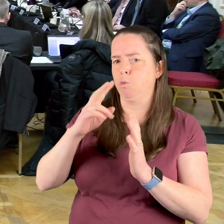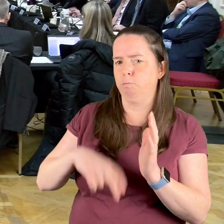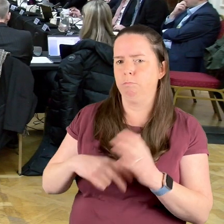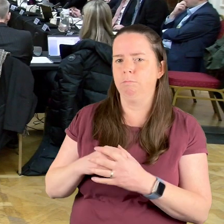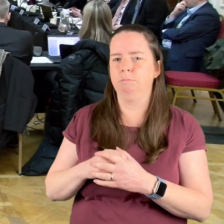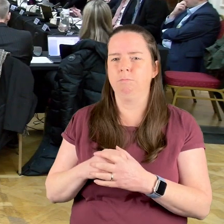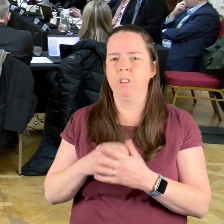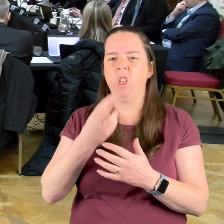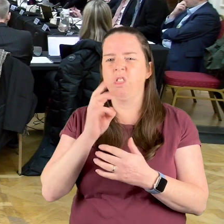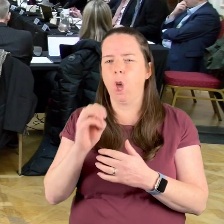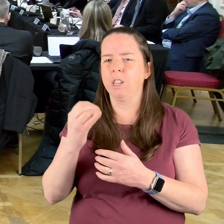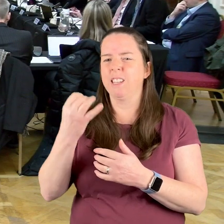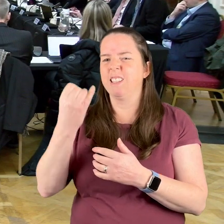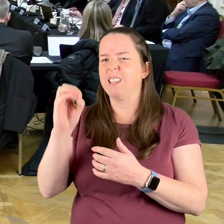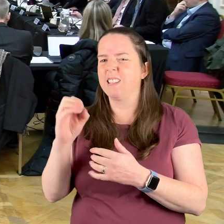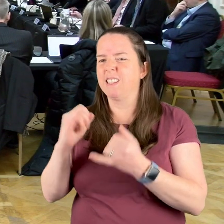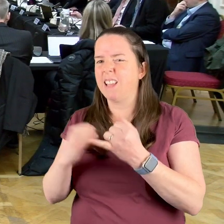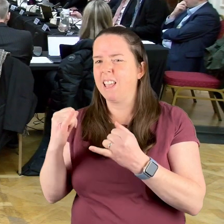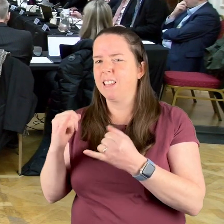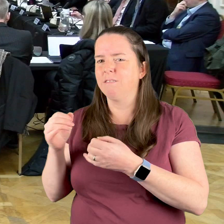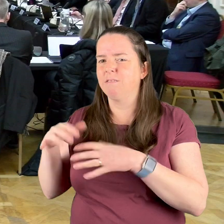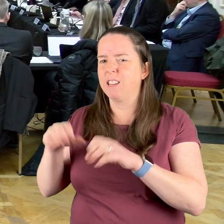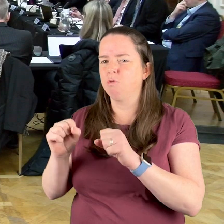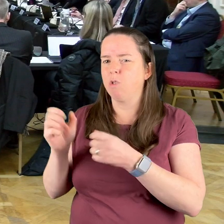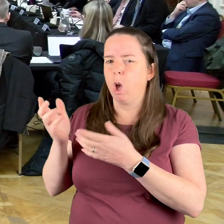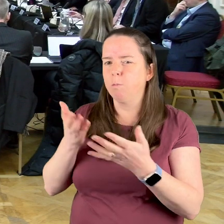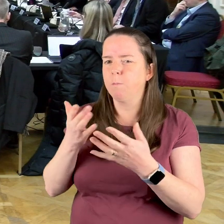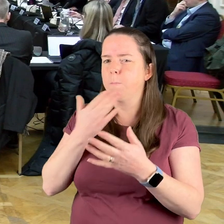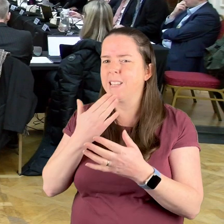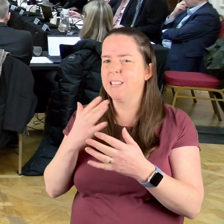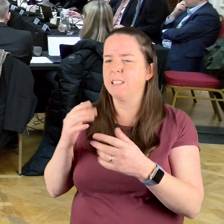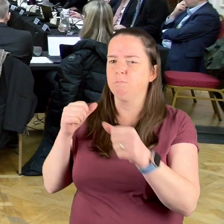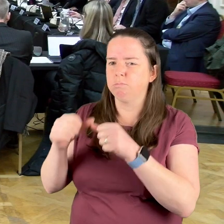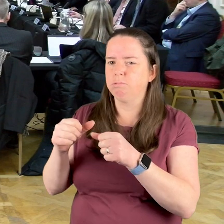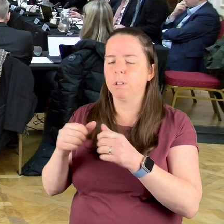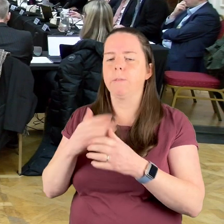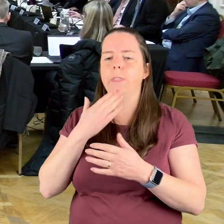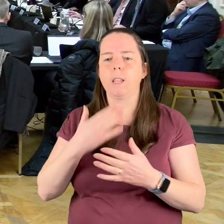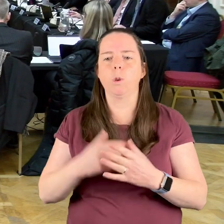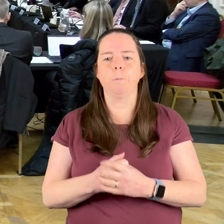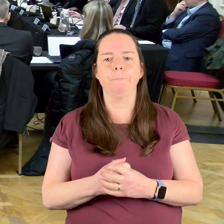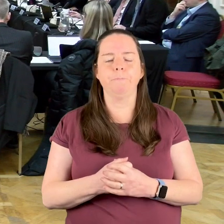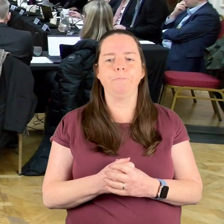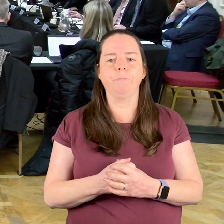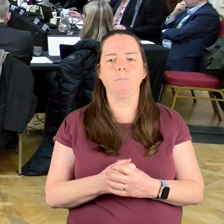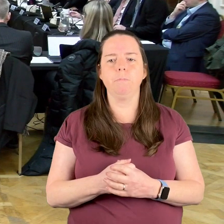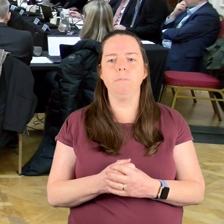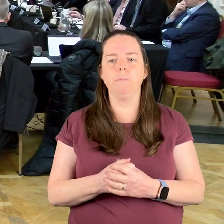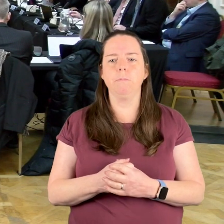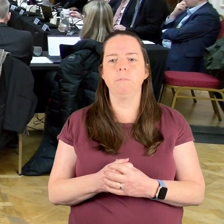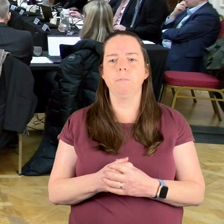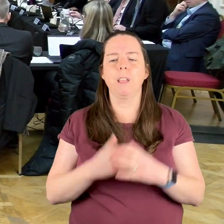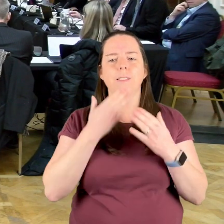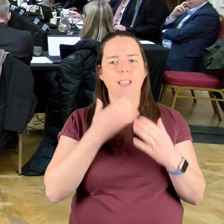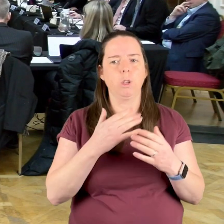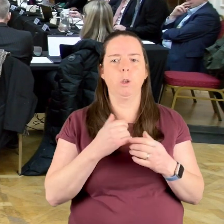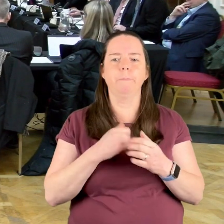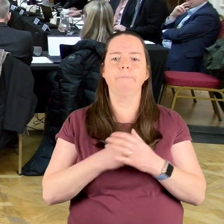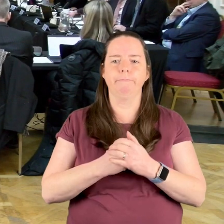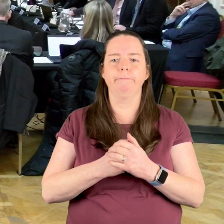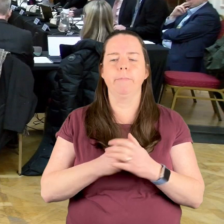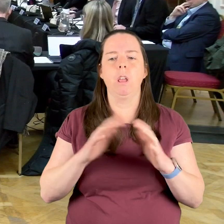a 30-second, 60-second intro, please? Thank you. Thank you. I will take my cue from you,